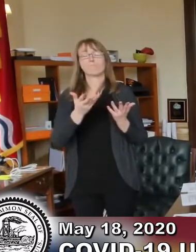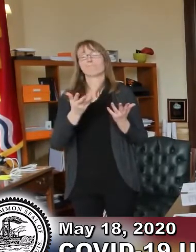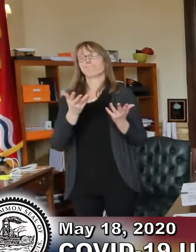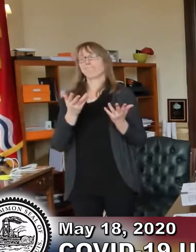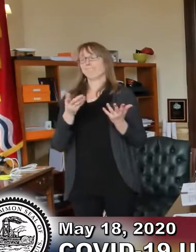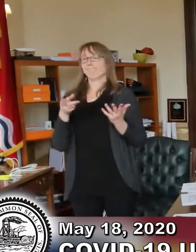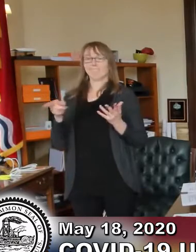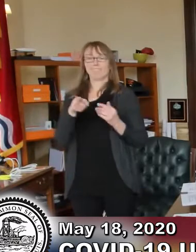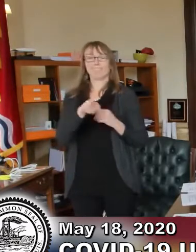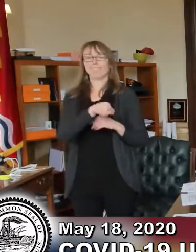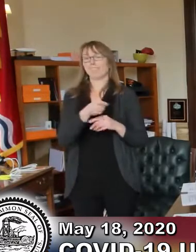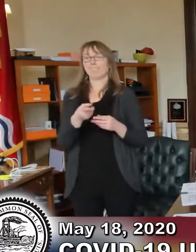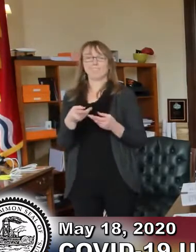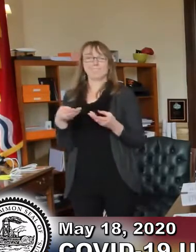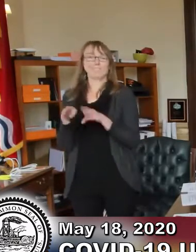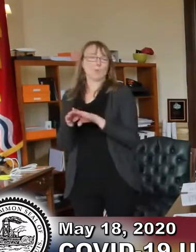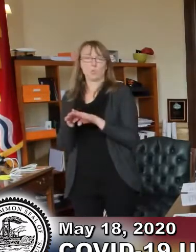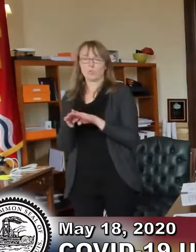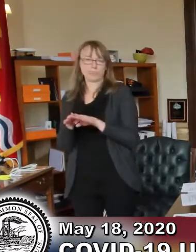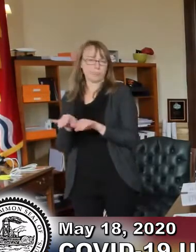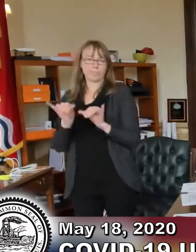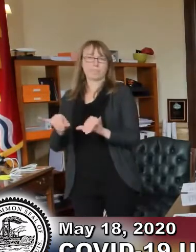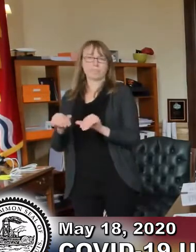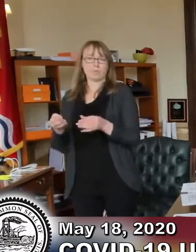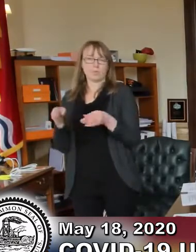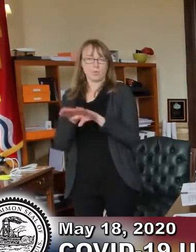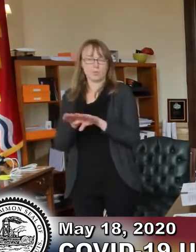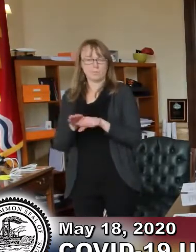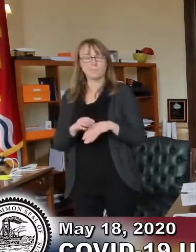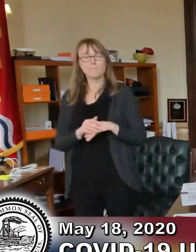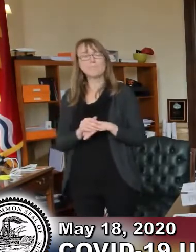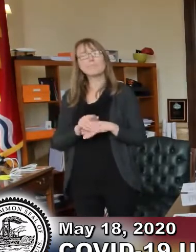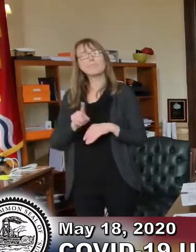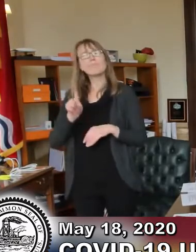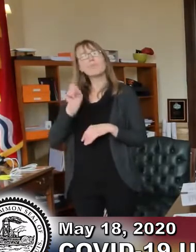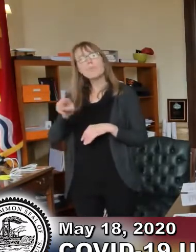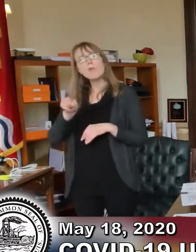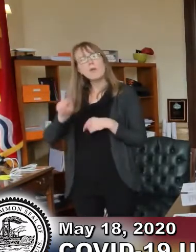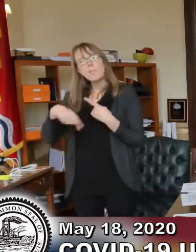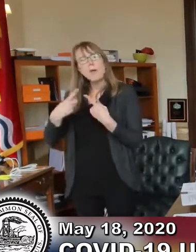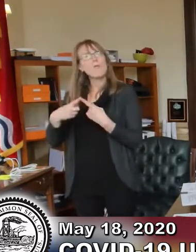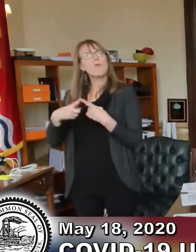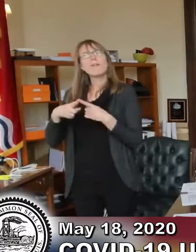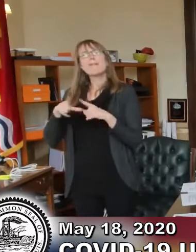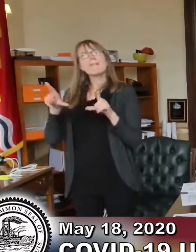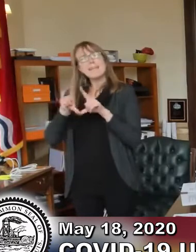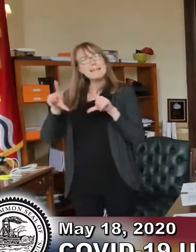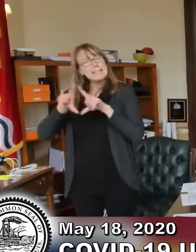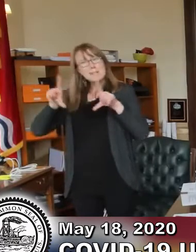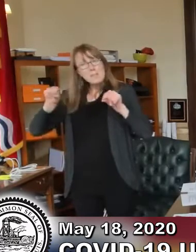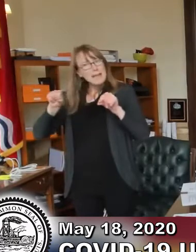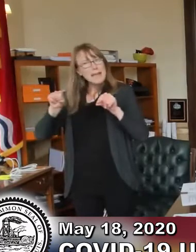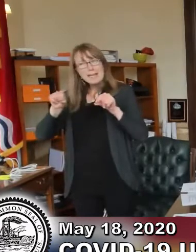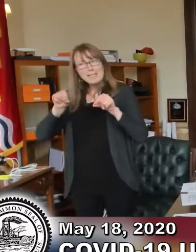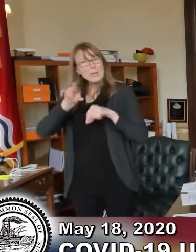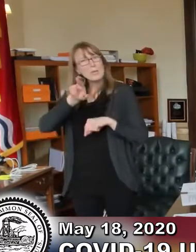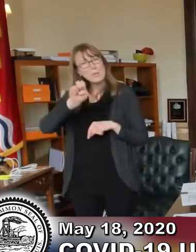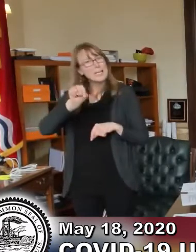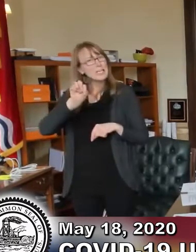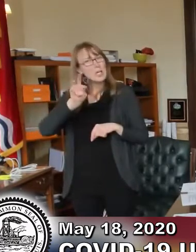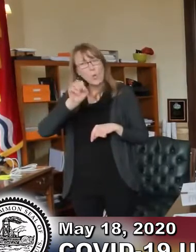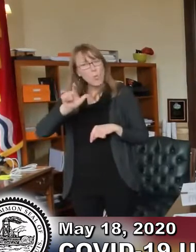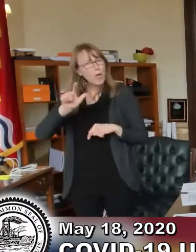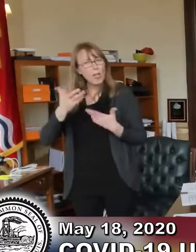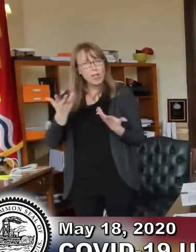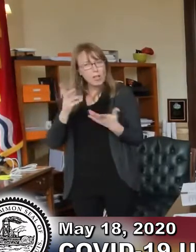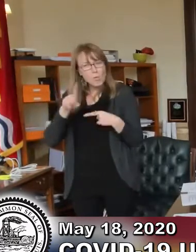made by the governor, and I believe the license plate renewals now are pushed off until the end